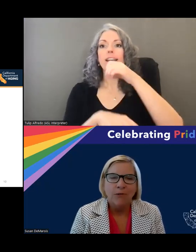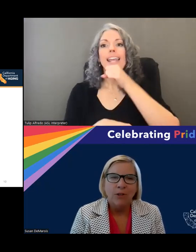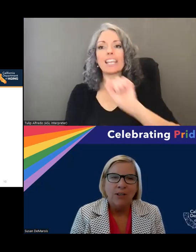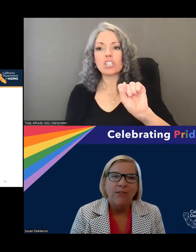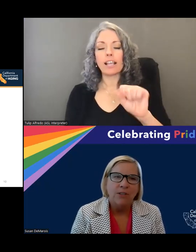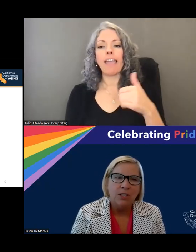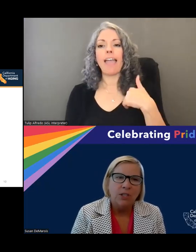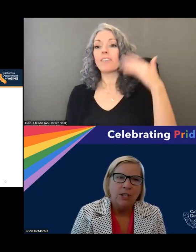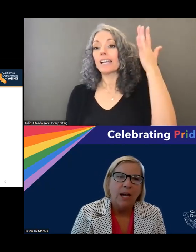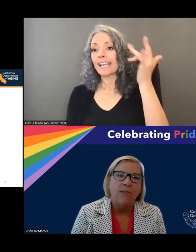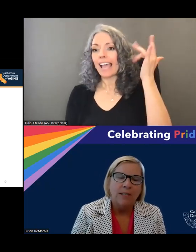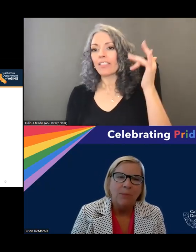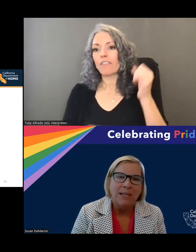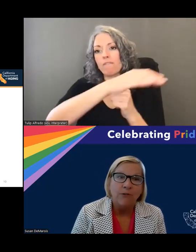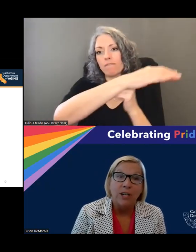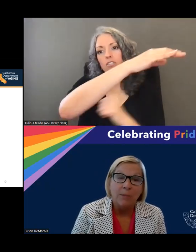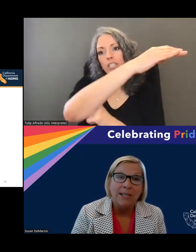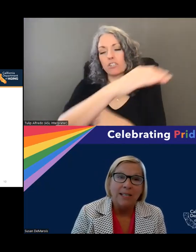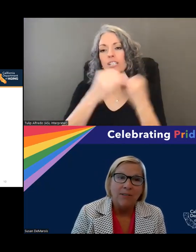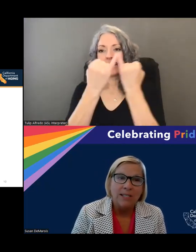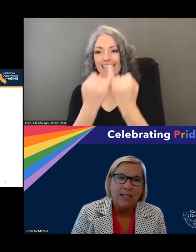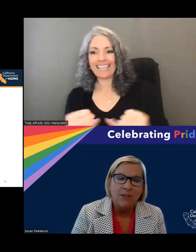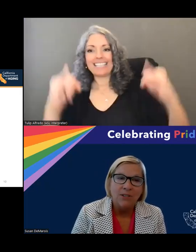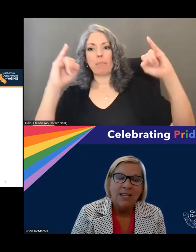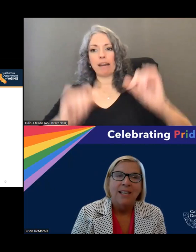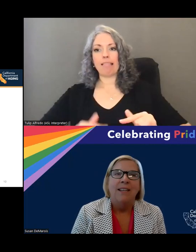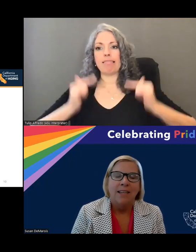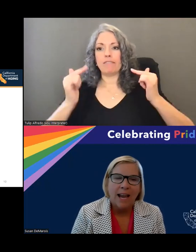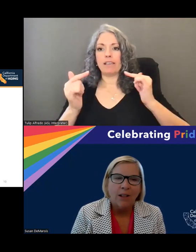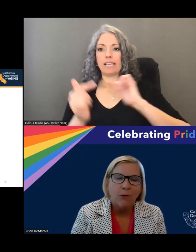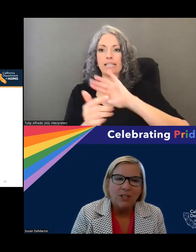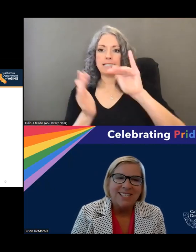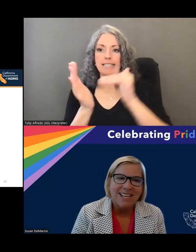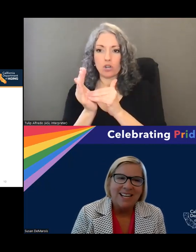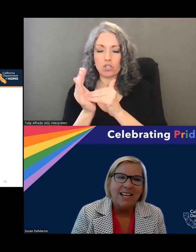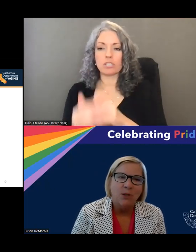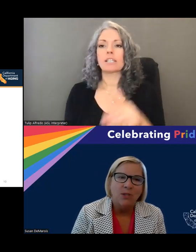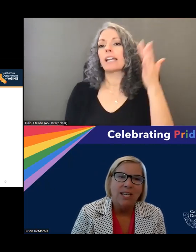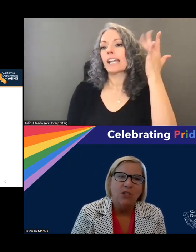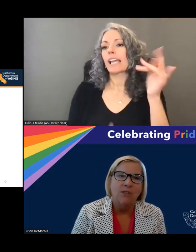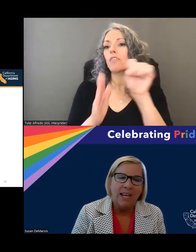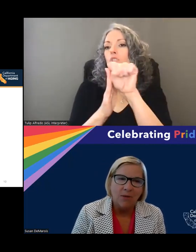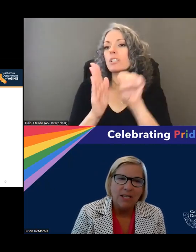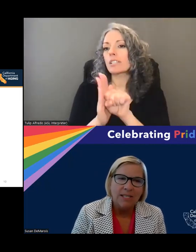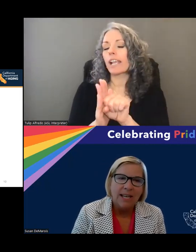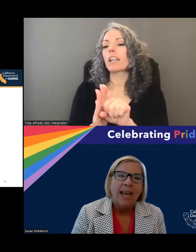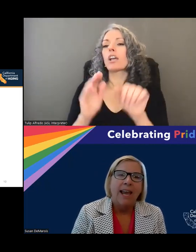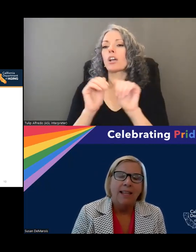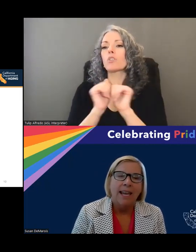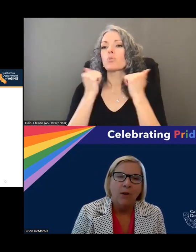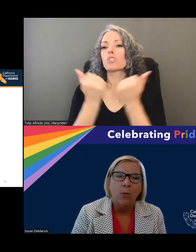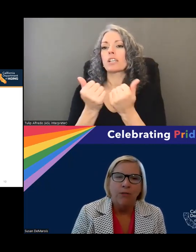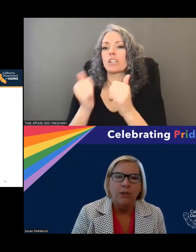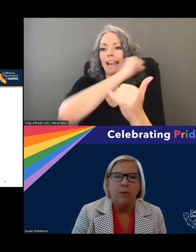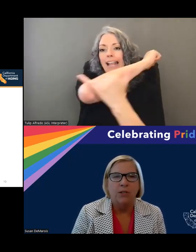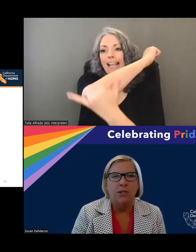the California Foundation for Independent Living Centers, the California State Association of Counties, and